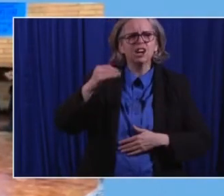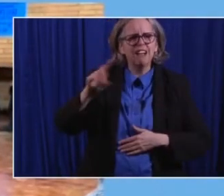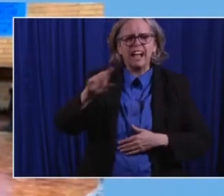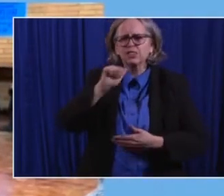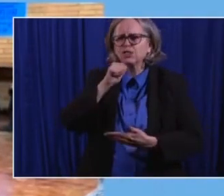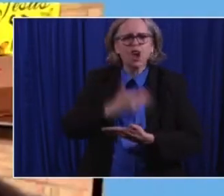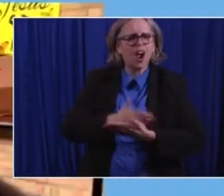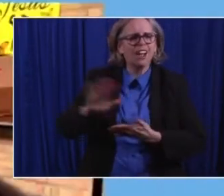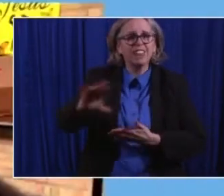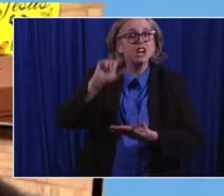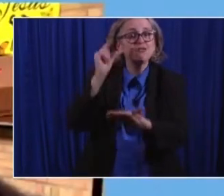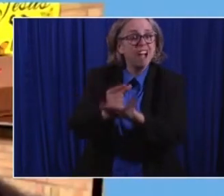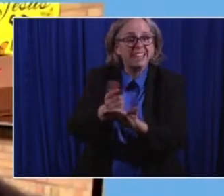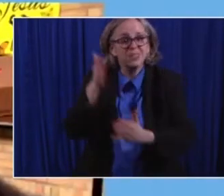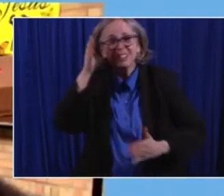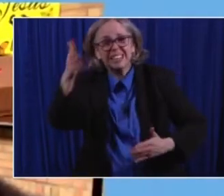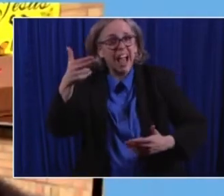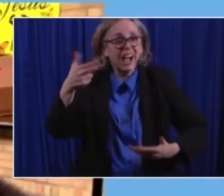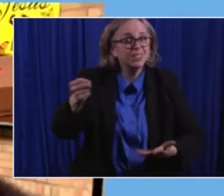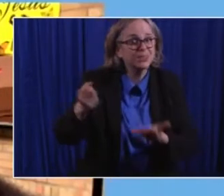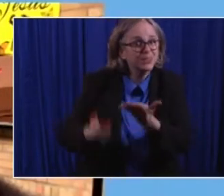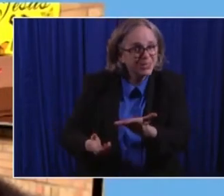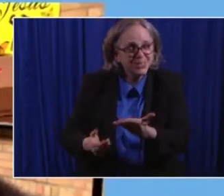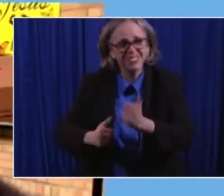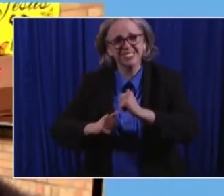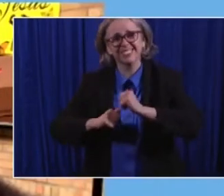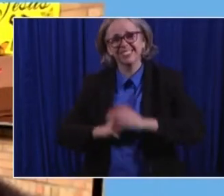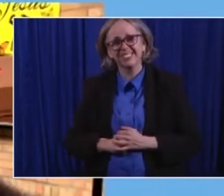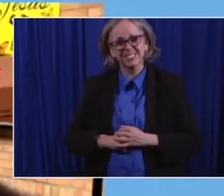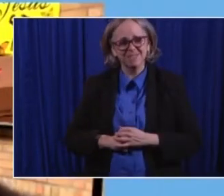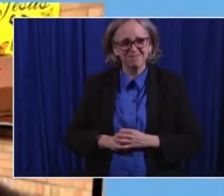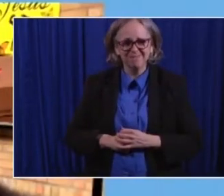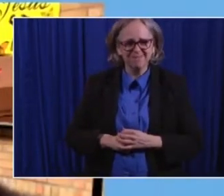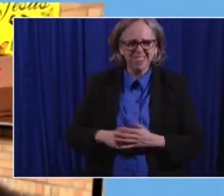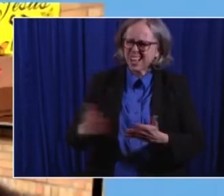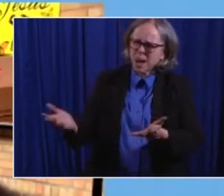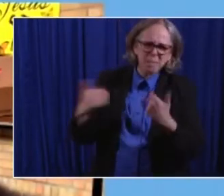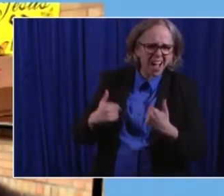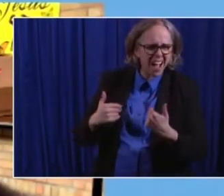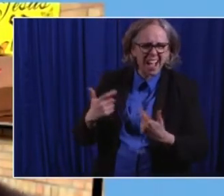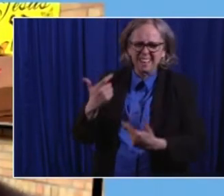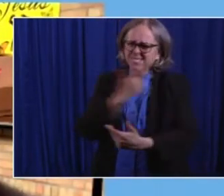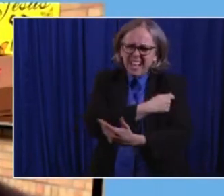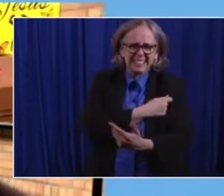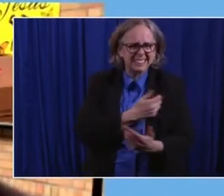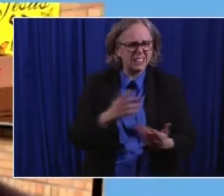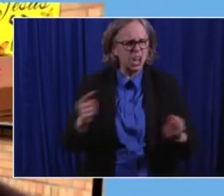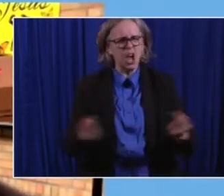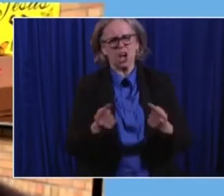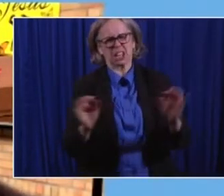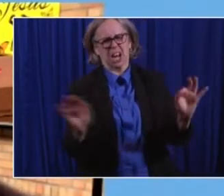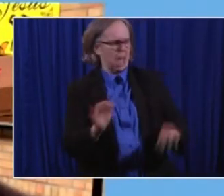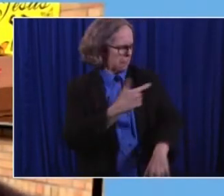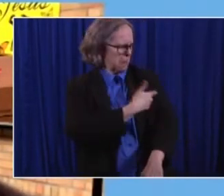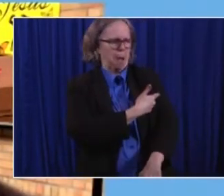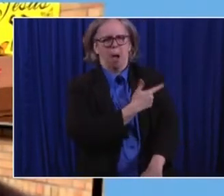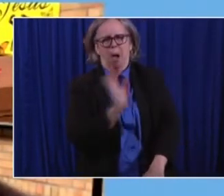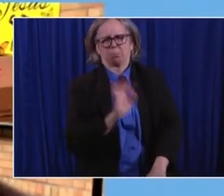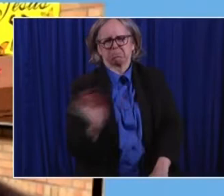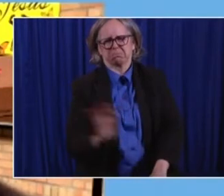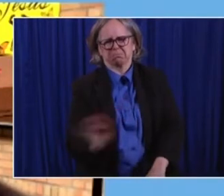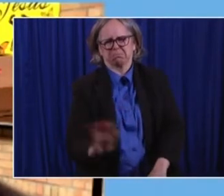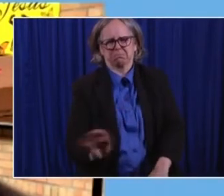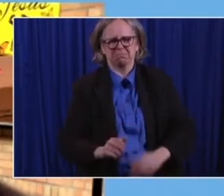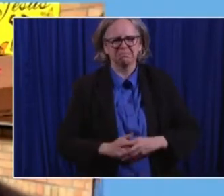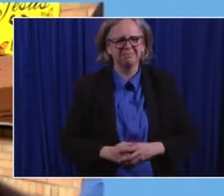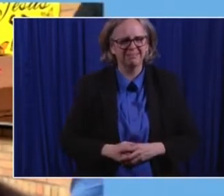goal for doing it. Come on, get the vaccine. It doesn't hurt. And hope that